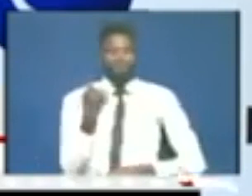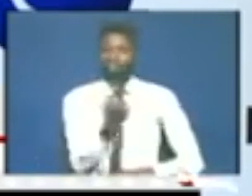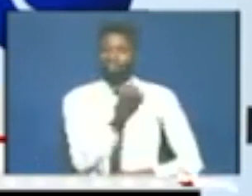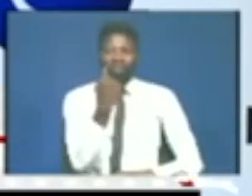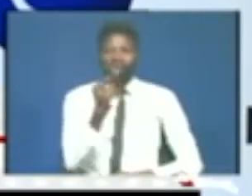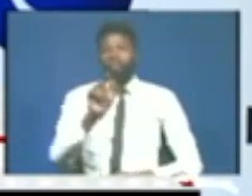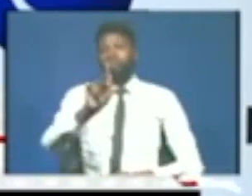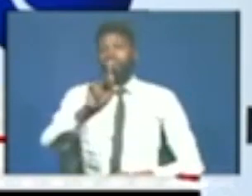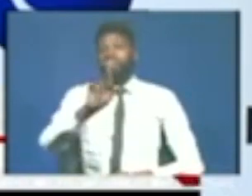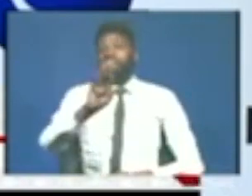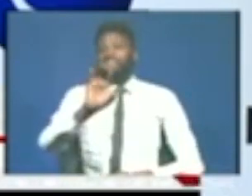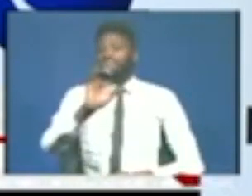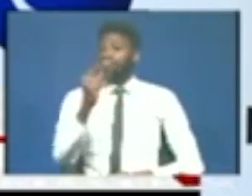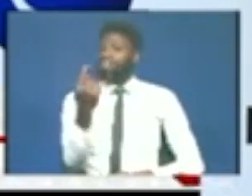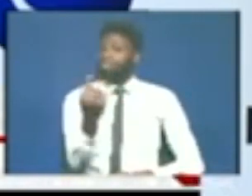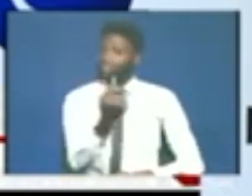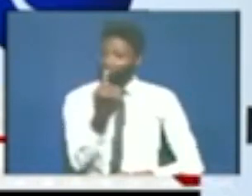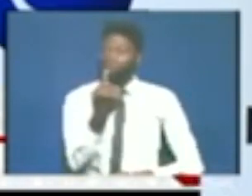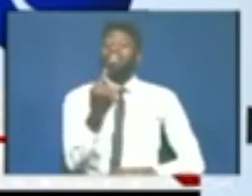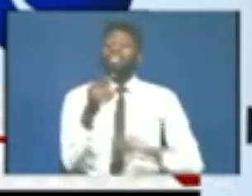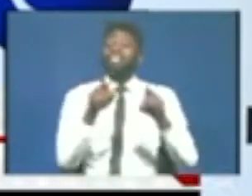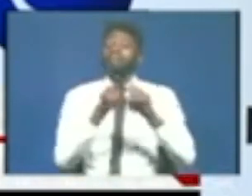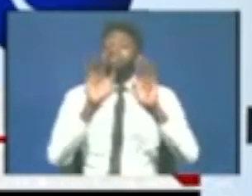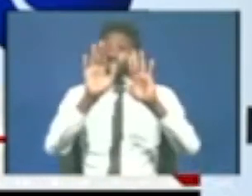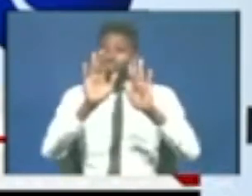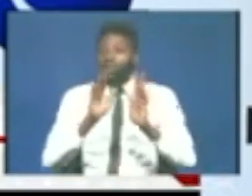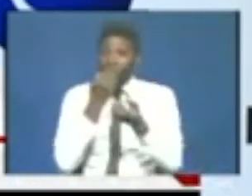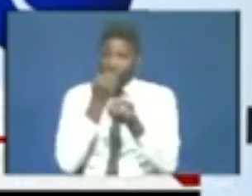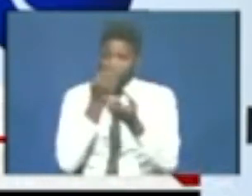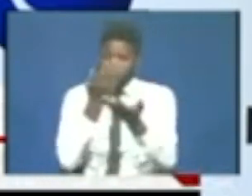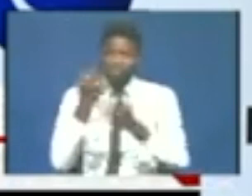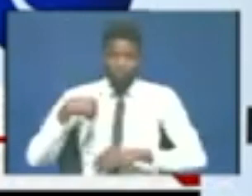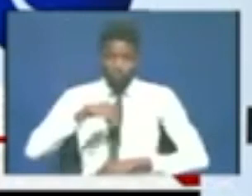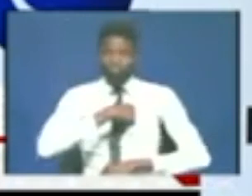important to mention that we are going to take legal action